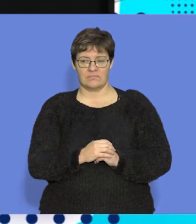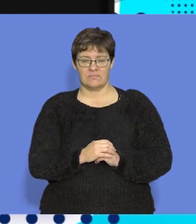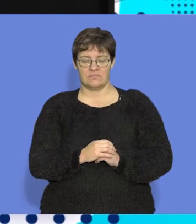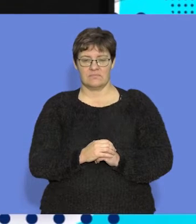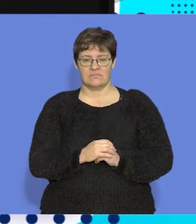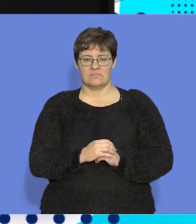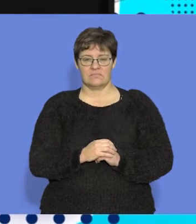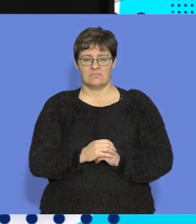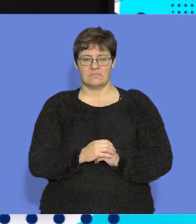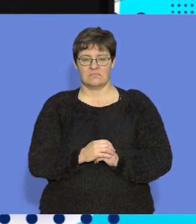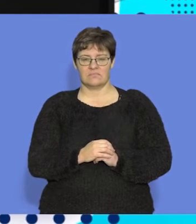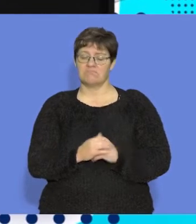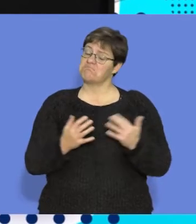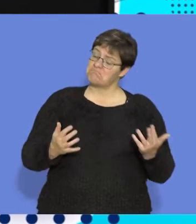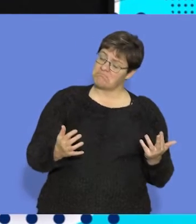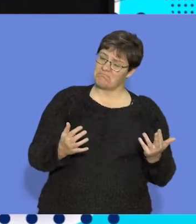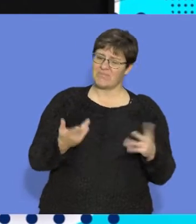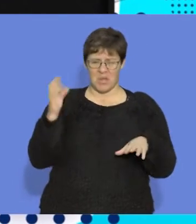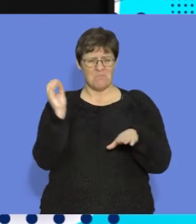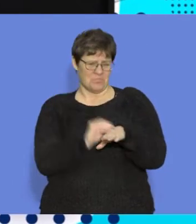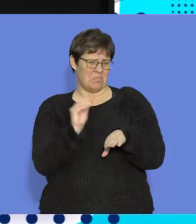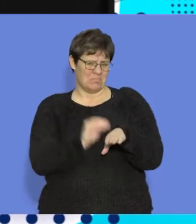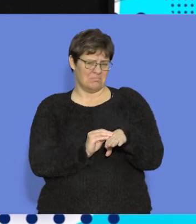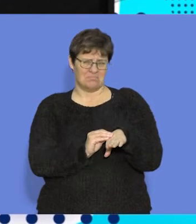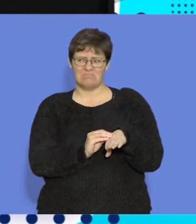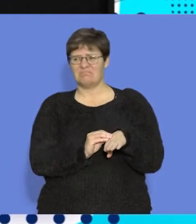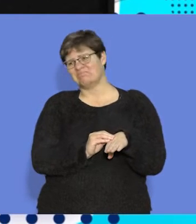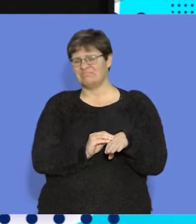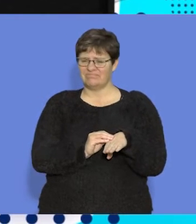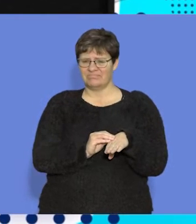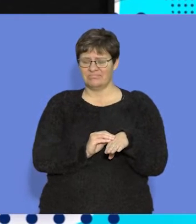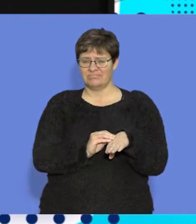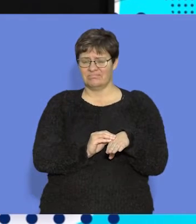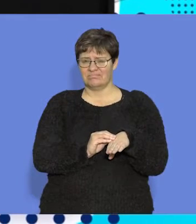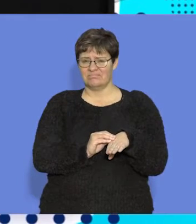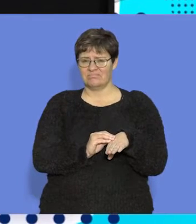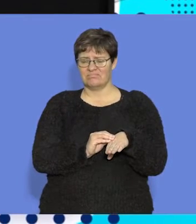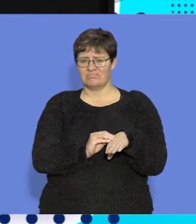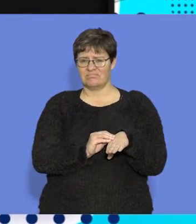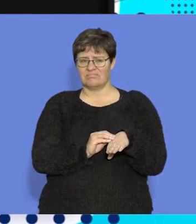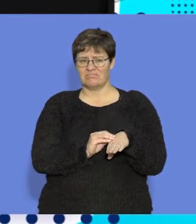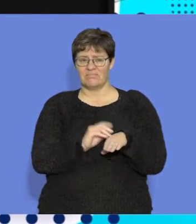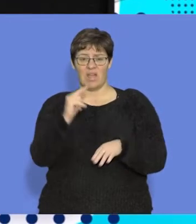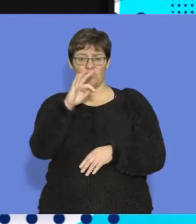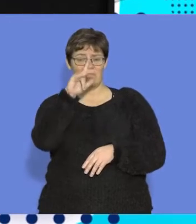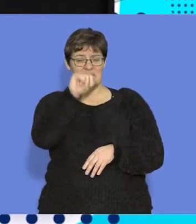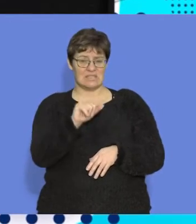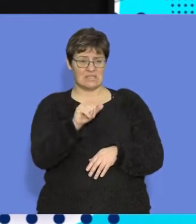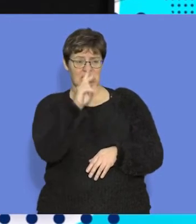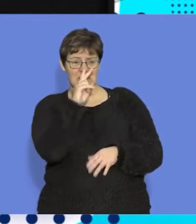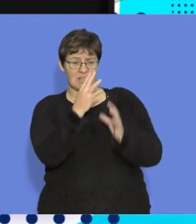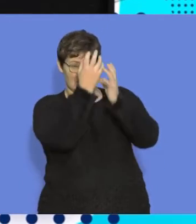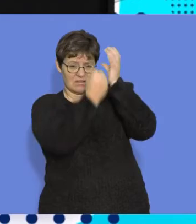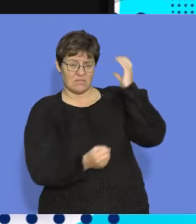Now, there's a bit of a problem because gravity pulls everything downwards. Have you ever seen a